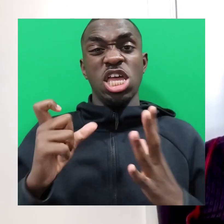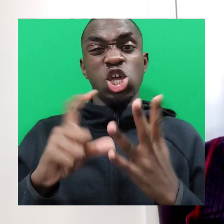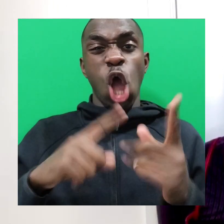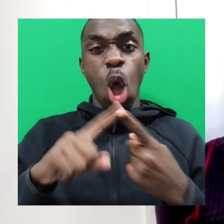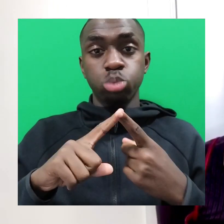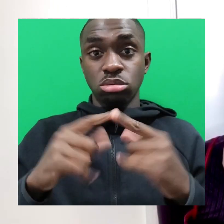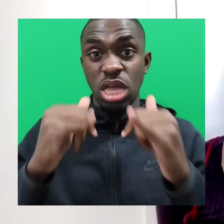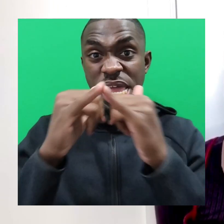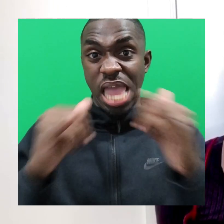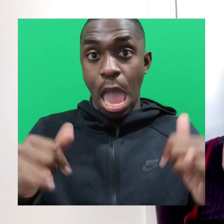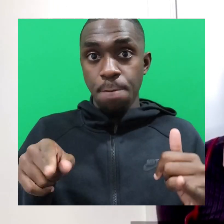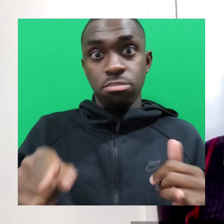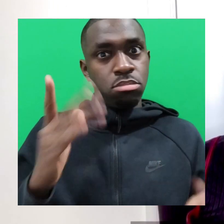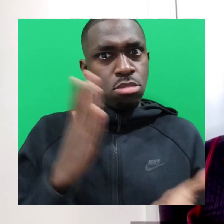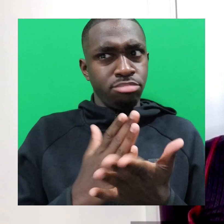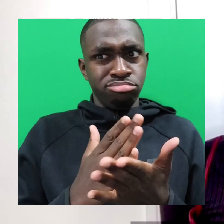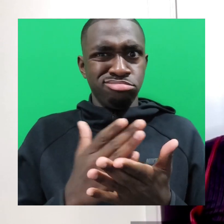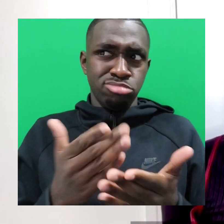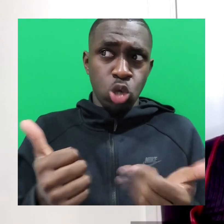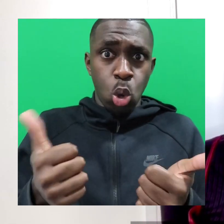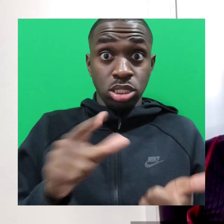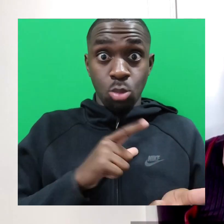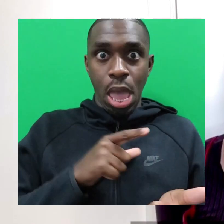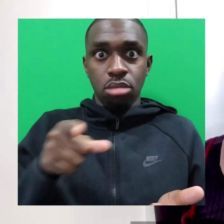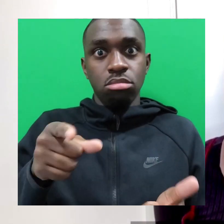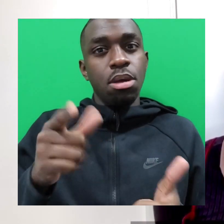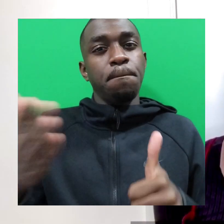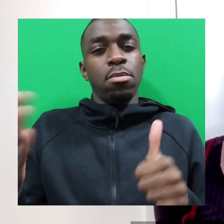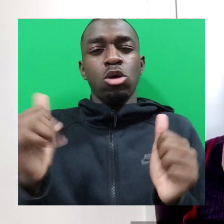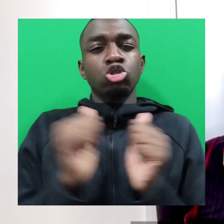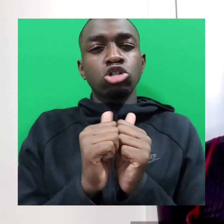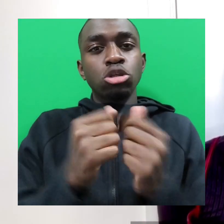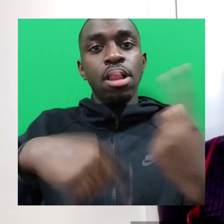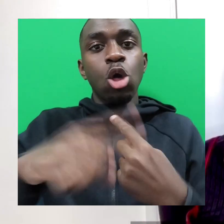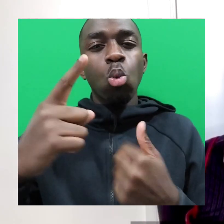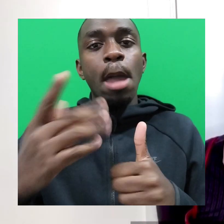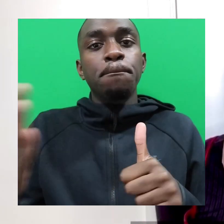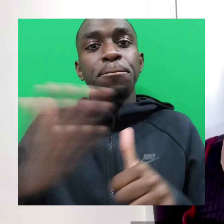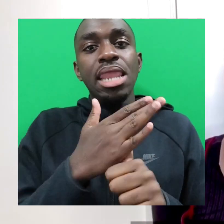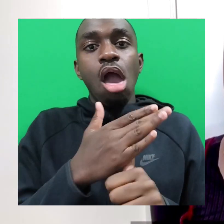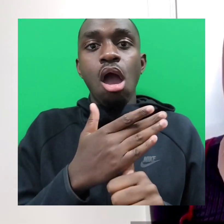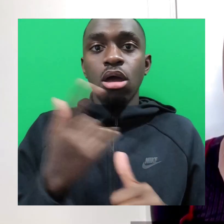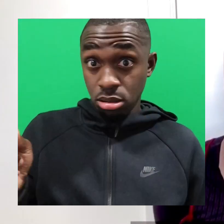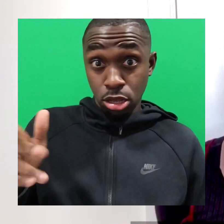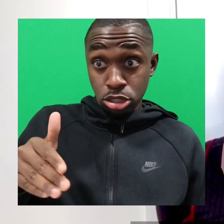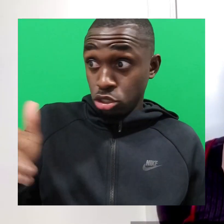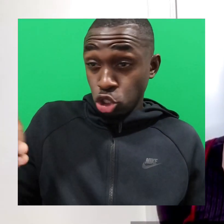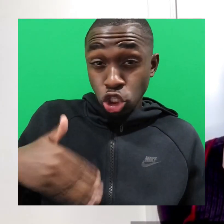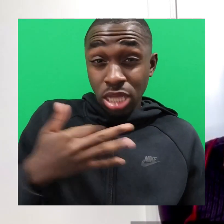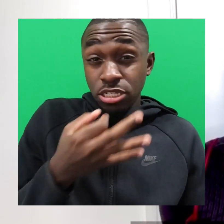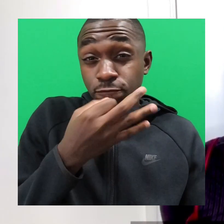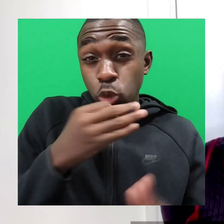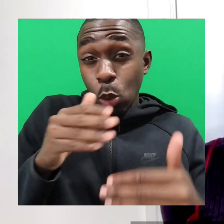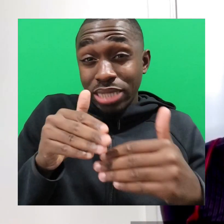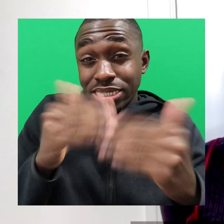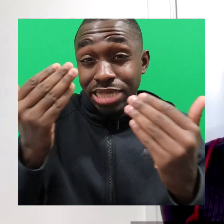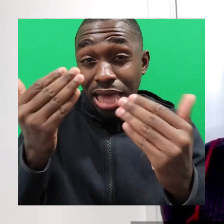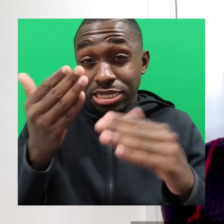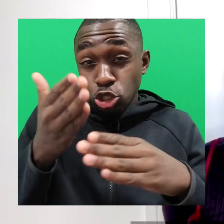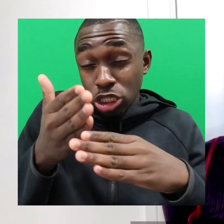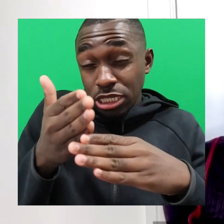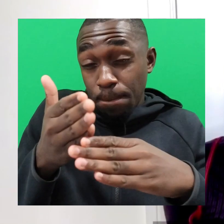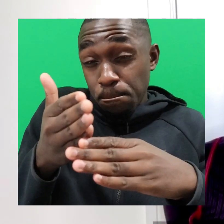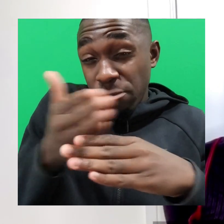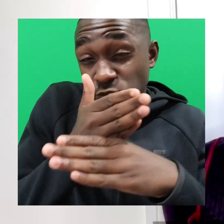like, I was going to all these networking events, I was going to a lot of tech conventions, I was exploring like YouTube channels like